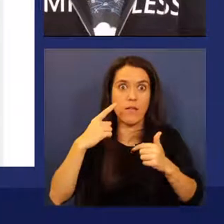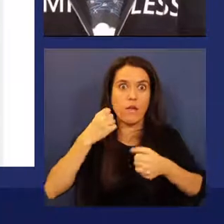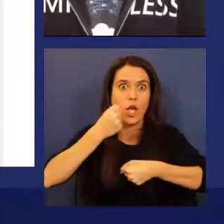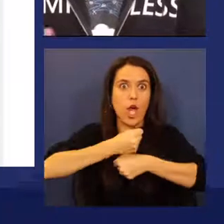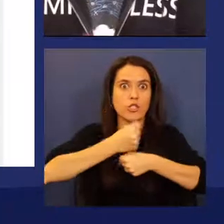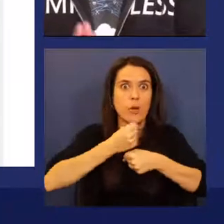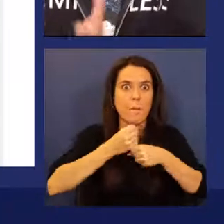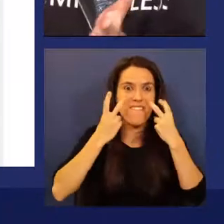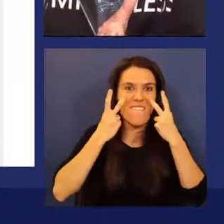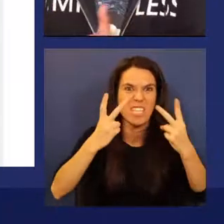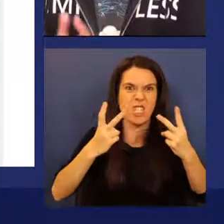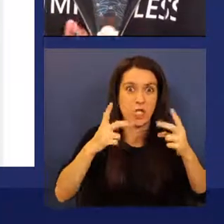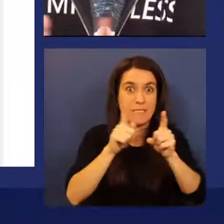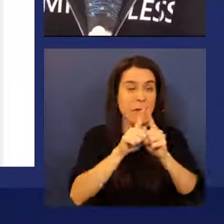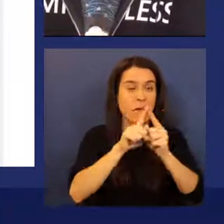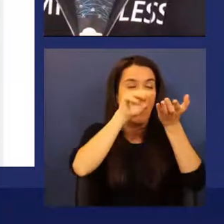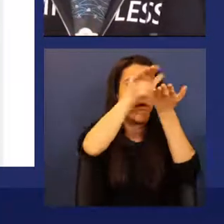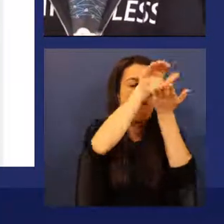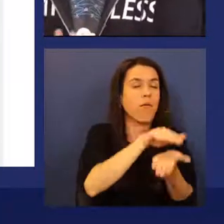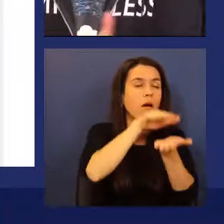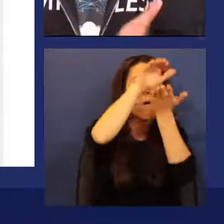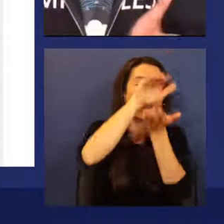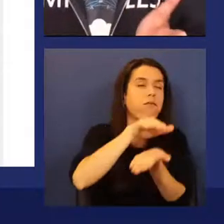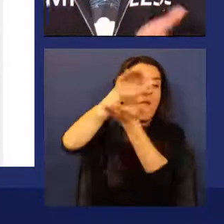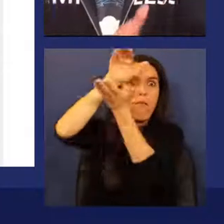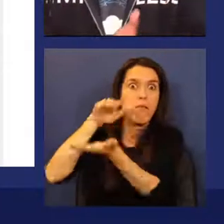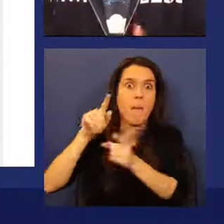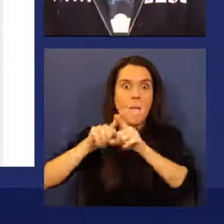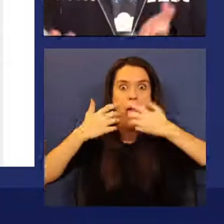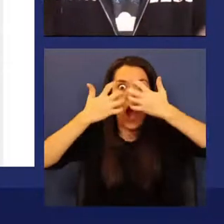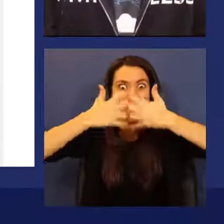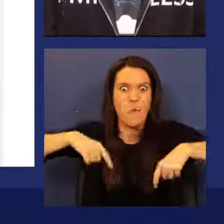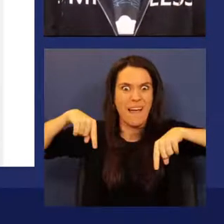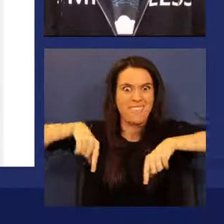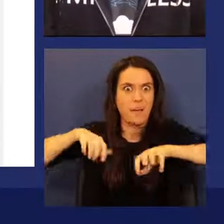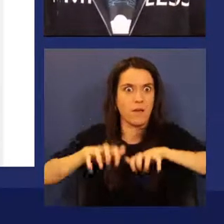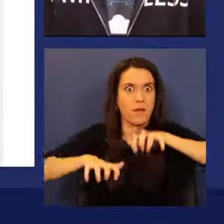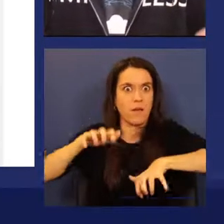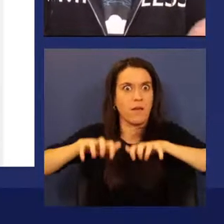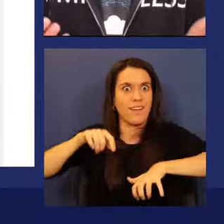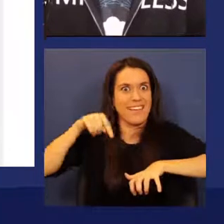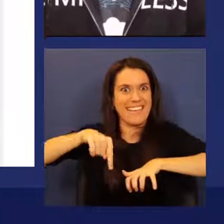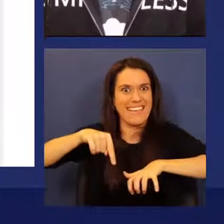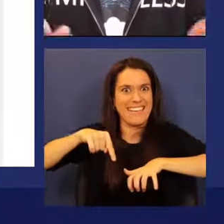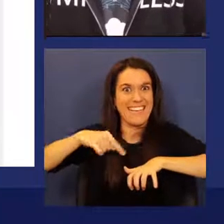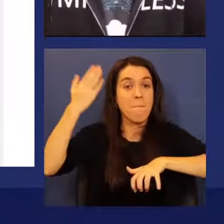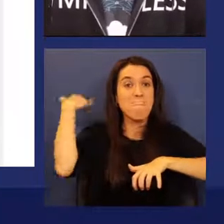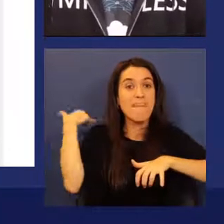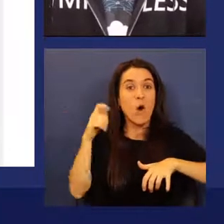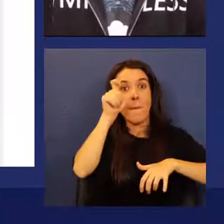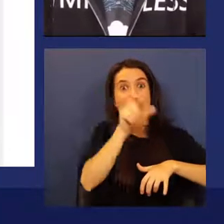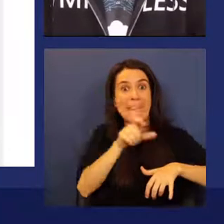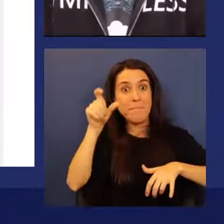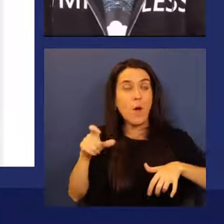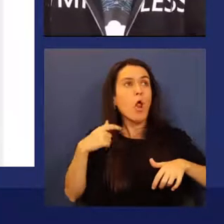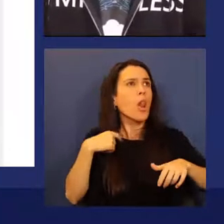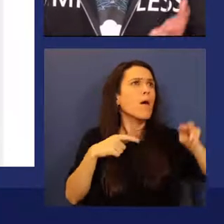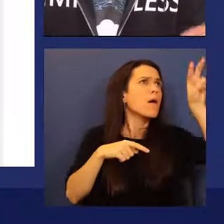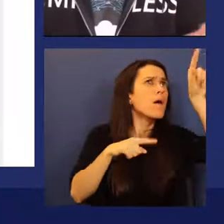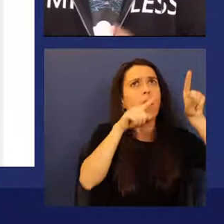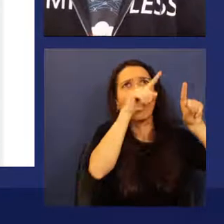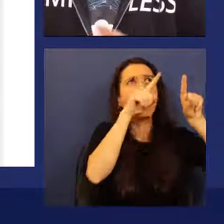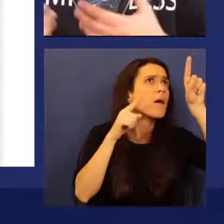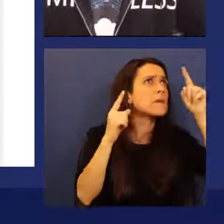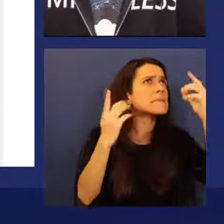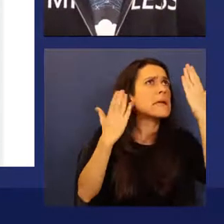to identify objects. And I just want to call it her brilliant work. And again, this was based on a need in terms of addressing an opportunity